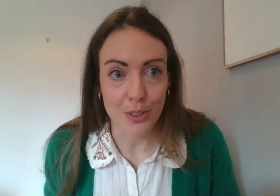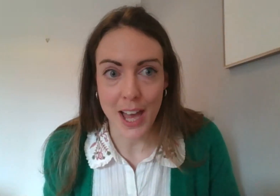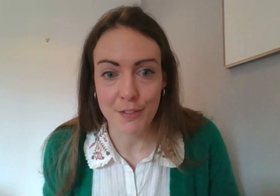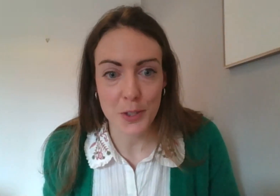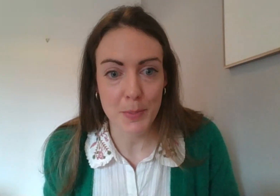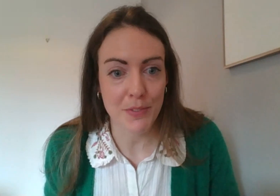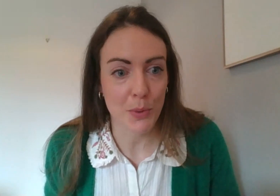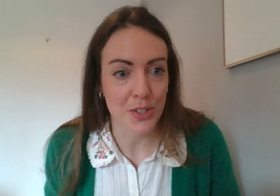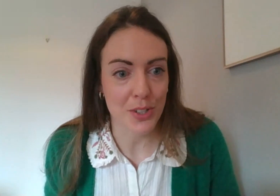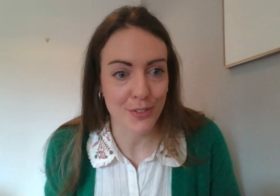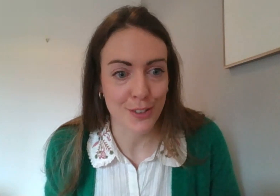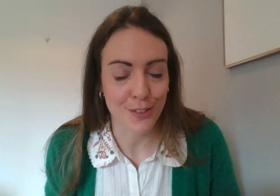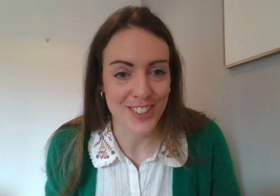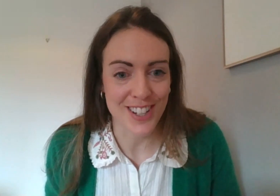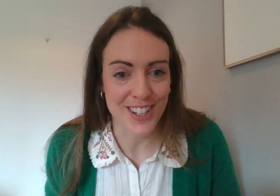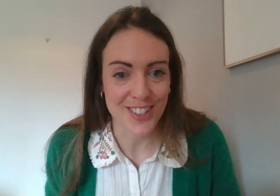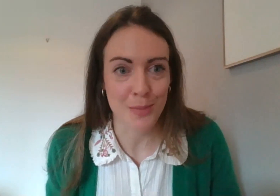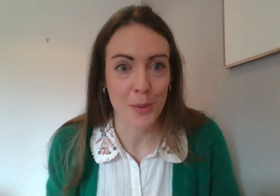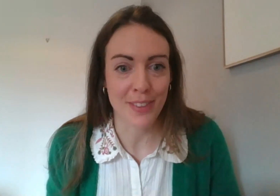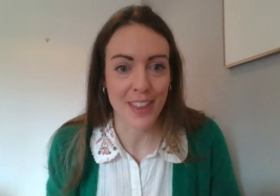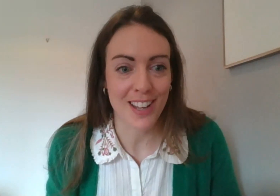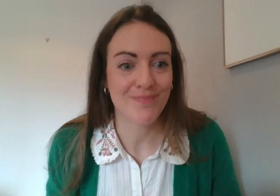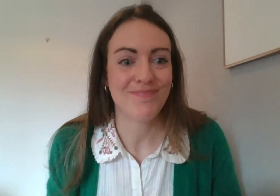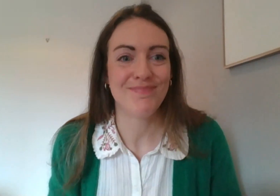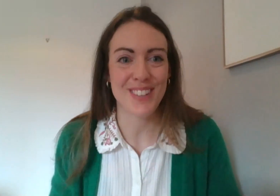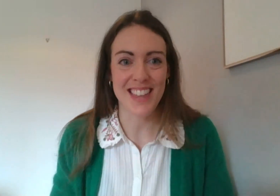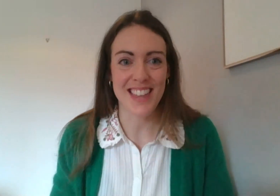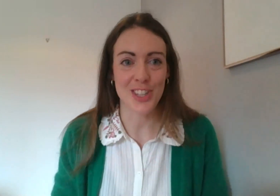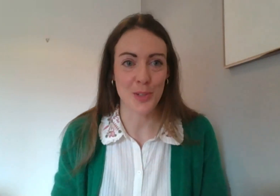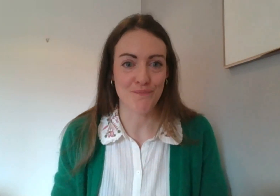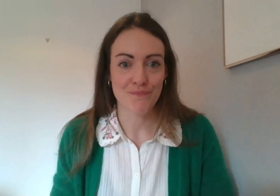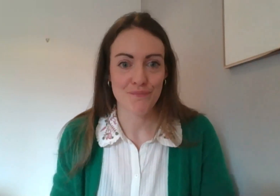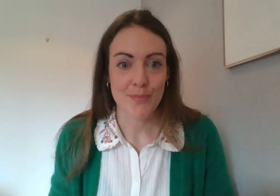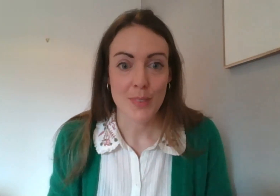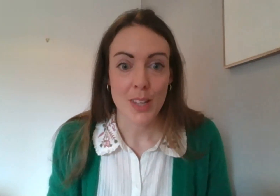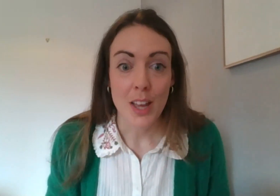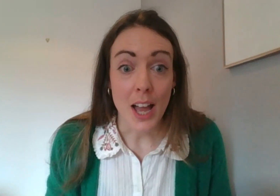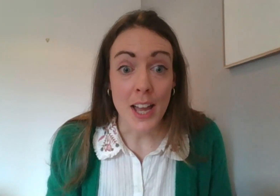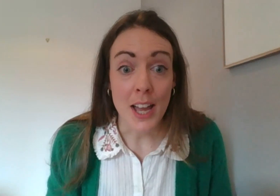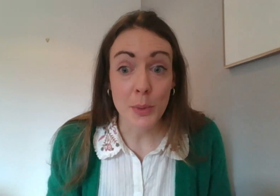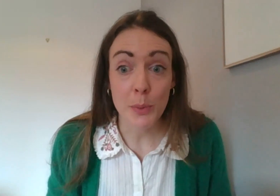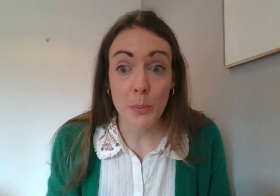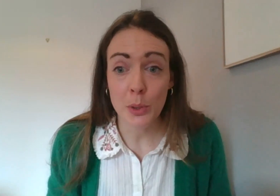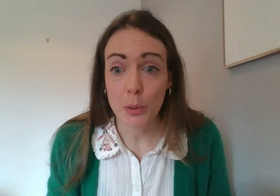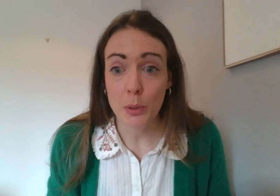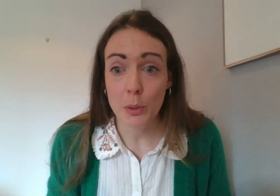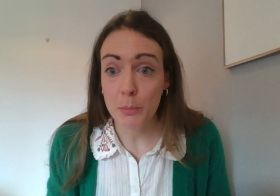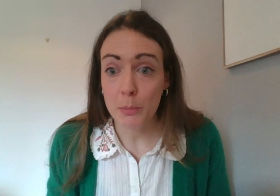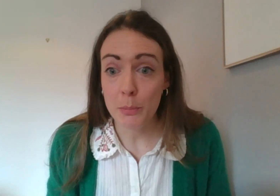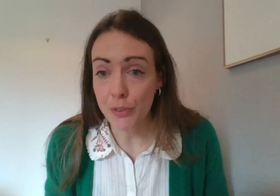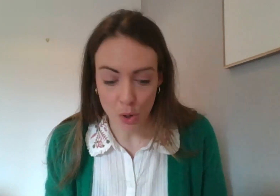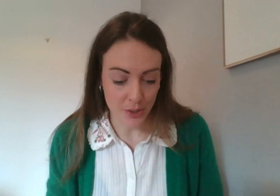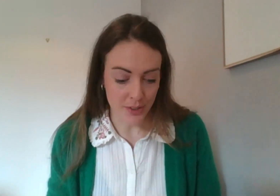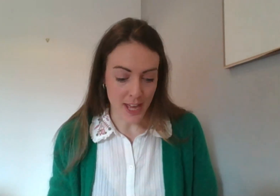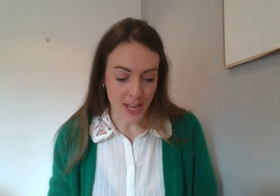If you can have specific questions for Valentina to hear more about that. But thank you. So we will